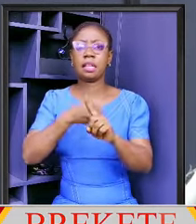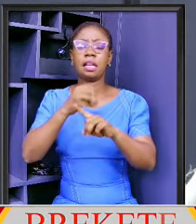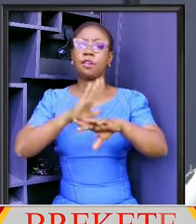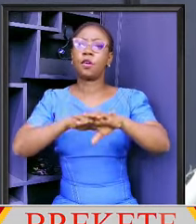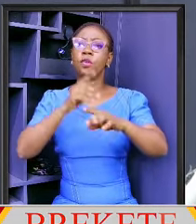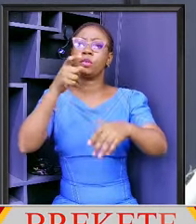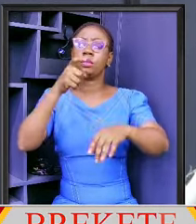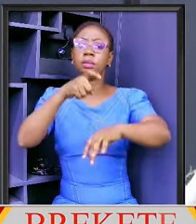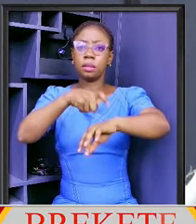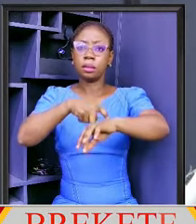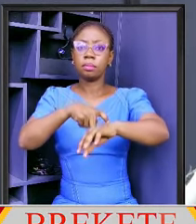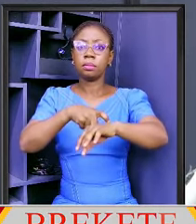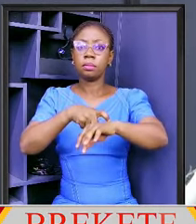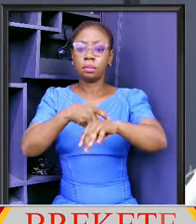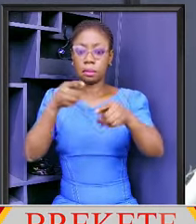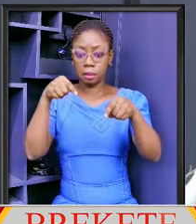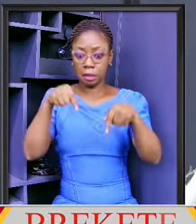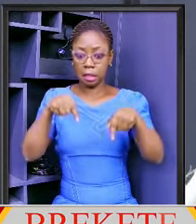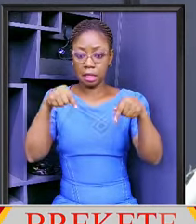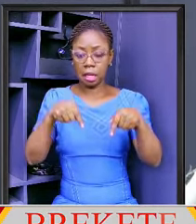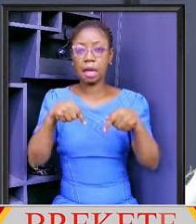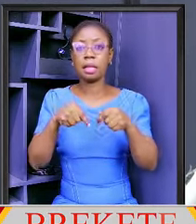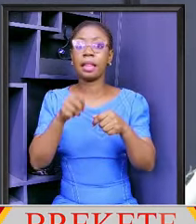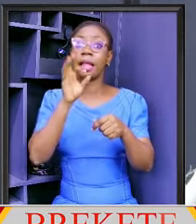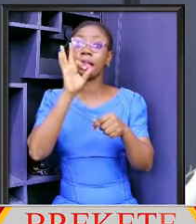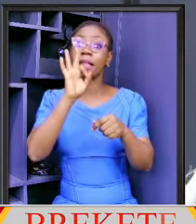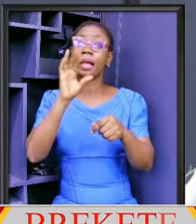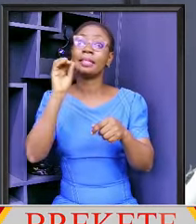Station where over 90% of the advert now free.